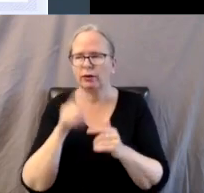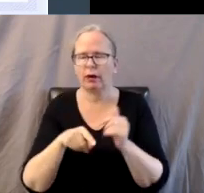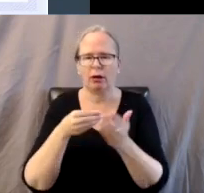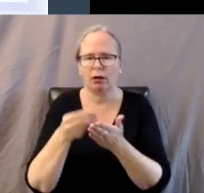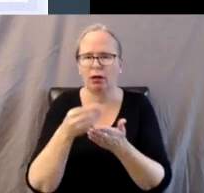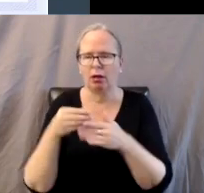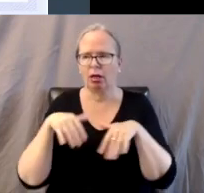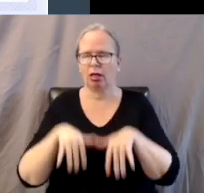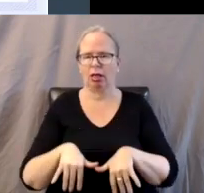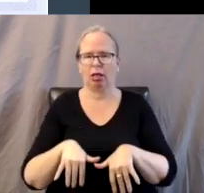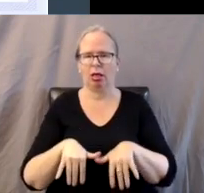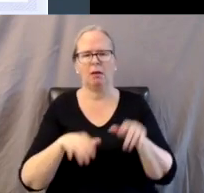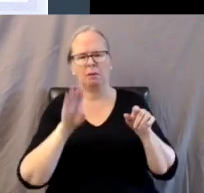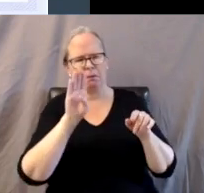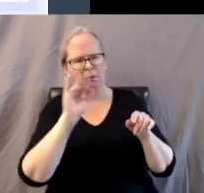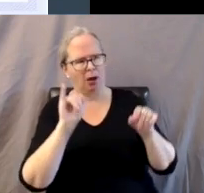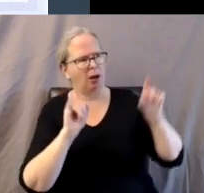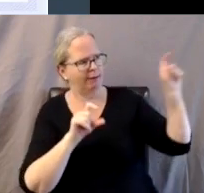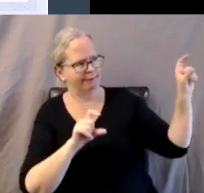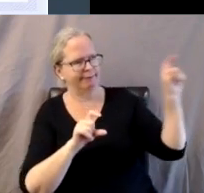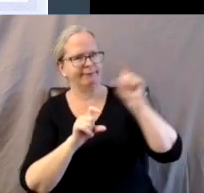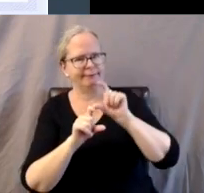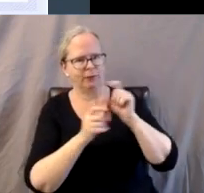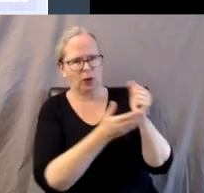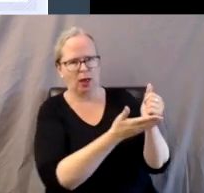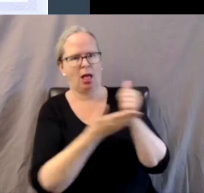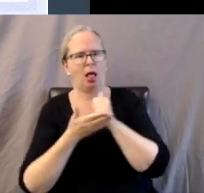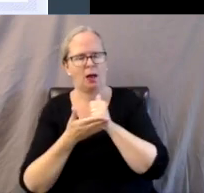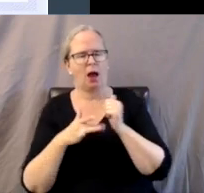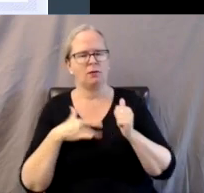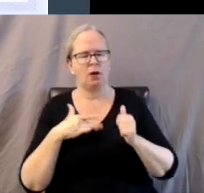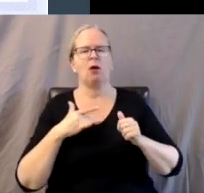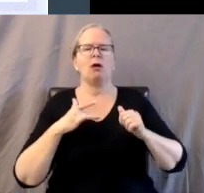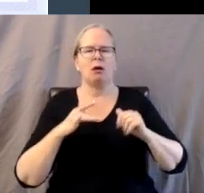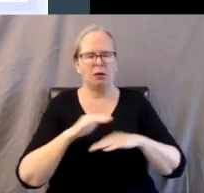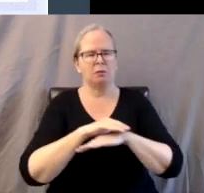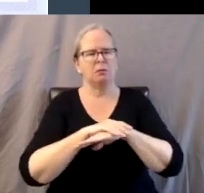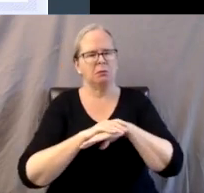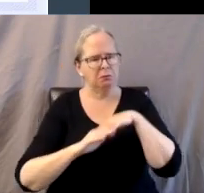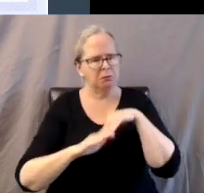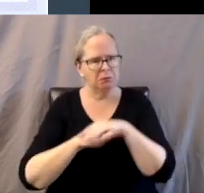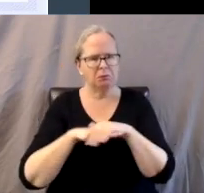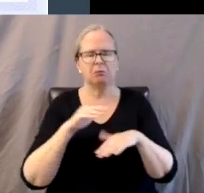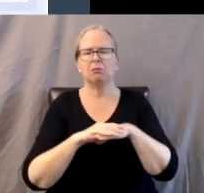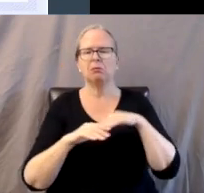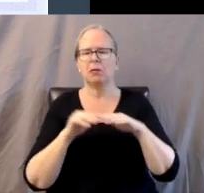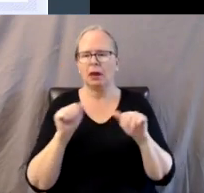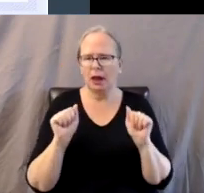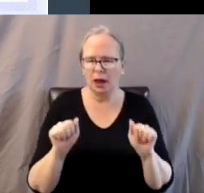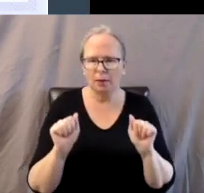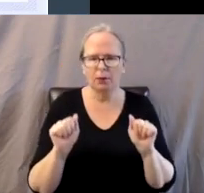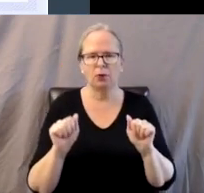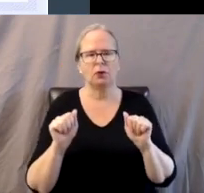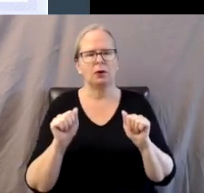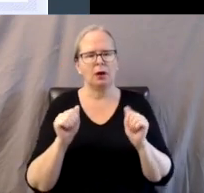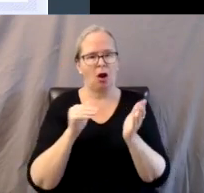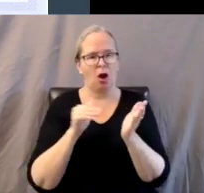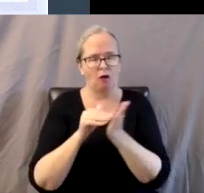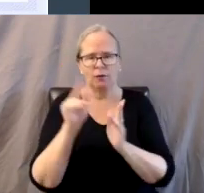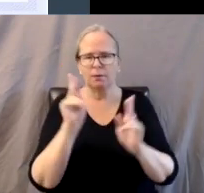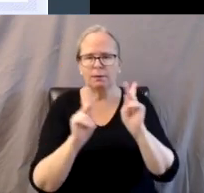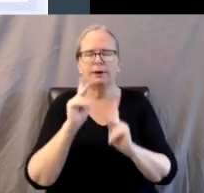needed layer in the increasingly inadequate security net that we currently find ourselves in.